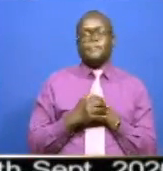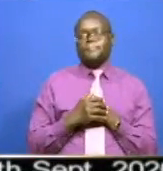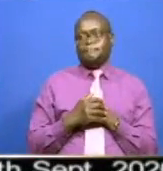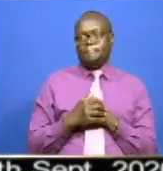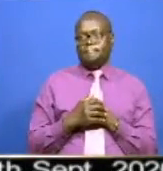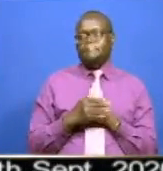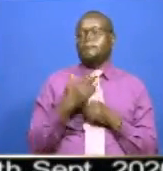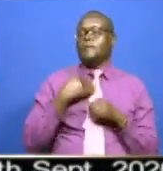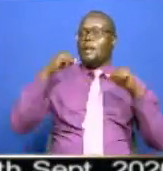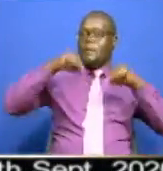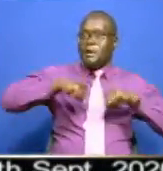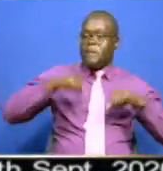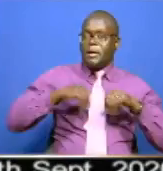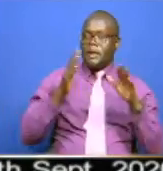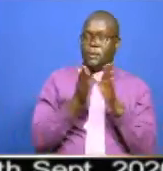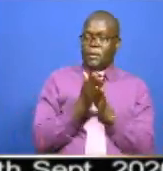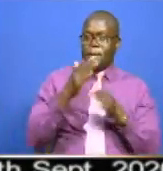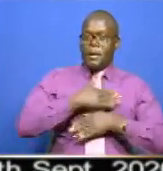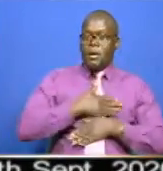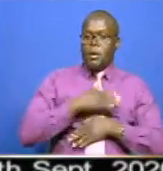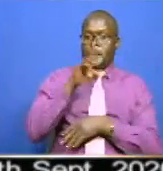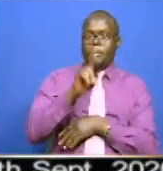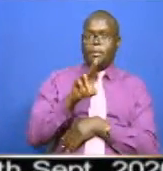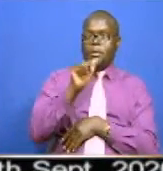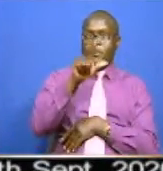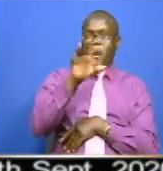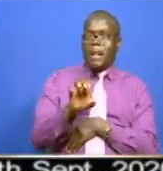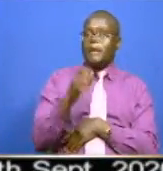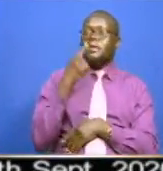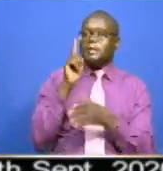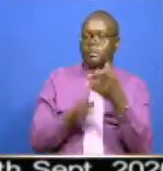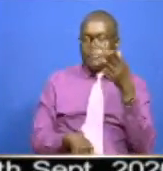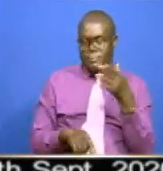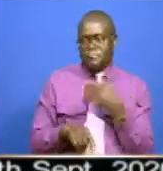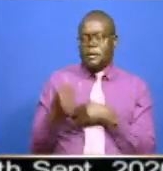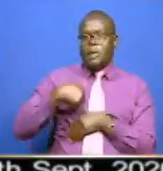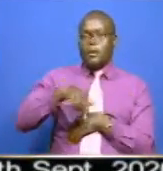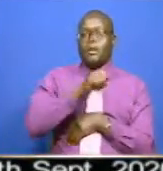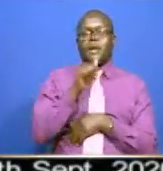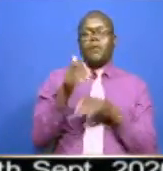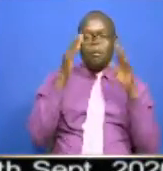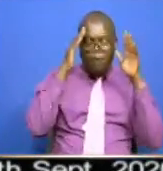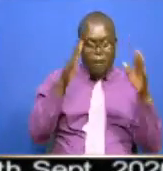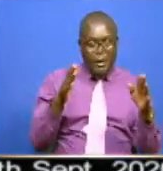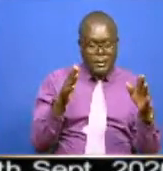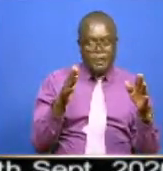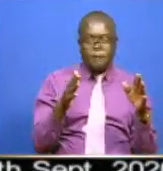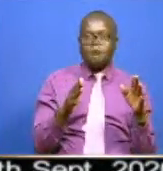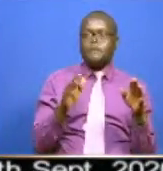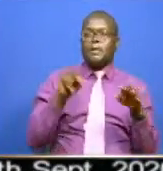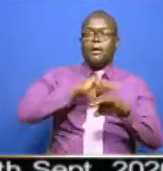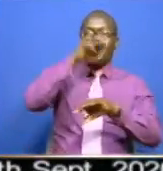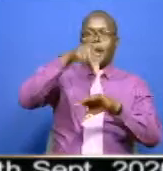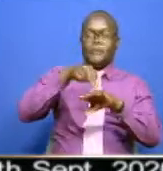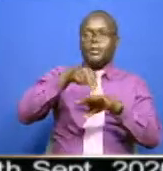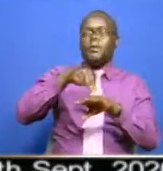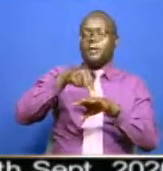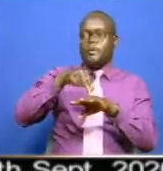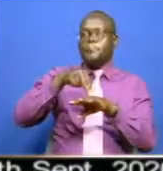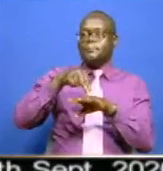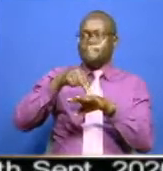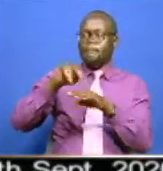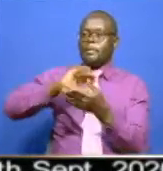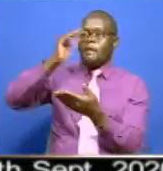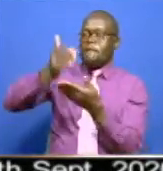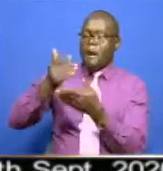to agree with the Honorable Duale when he says that we are not focusing on the national cake, that we are